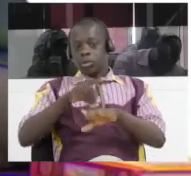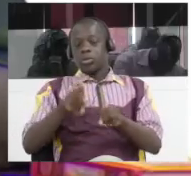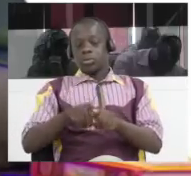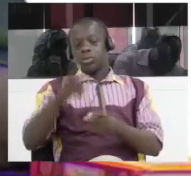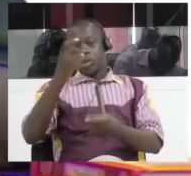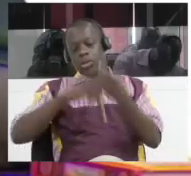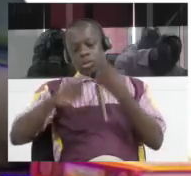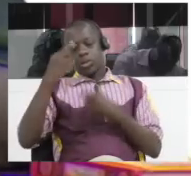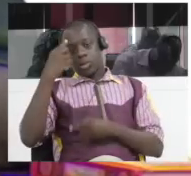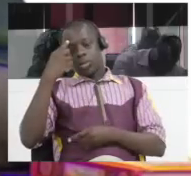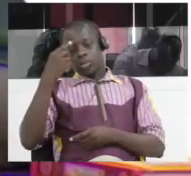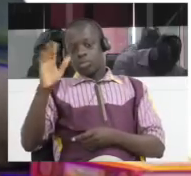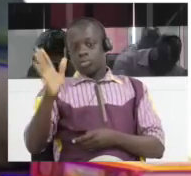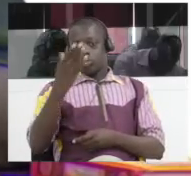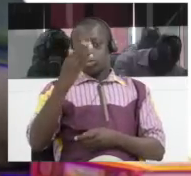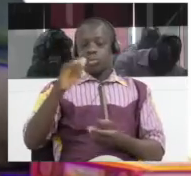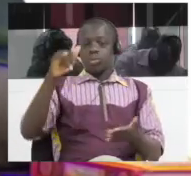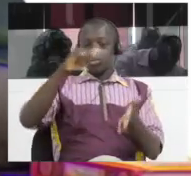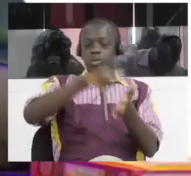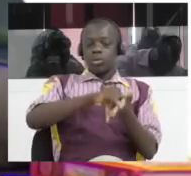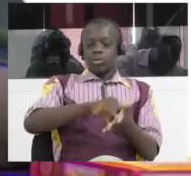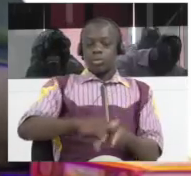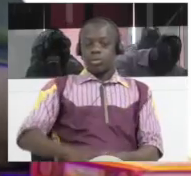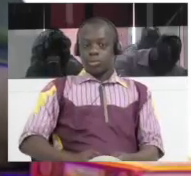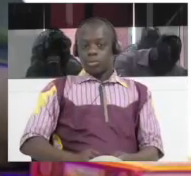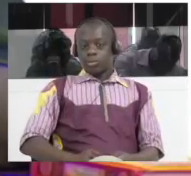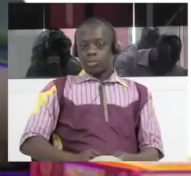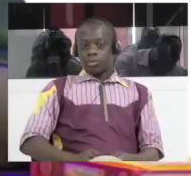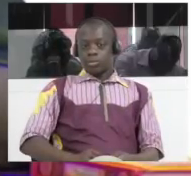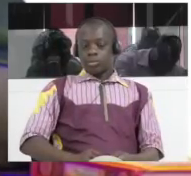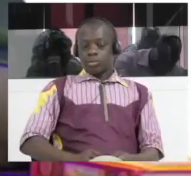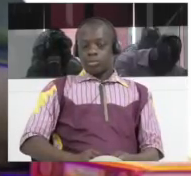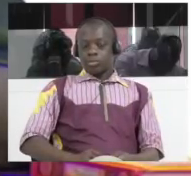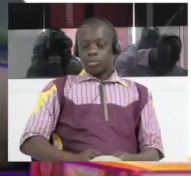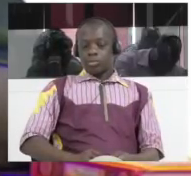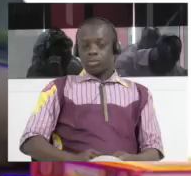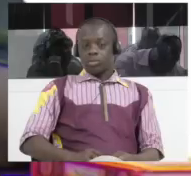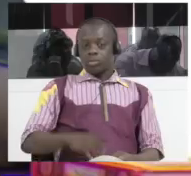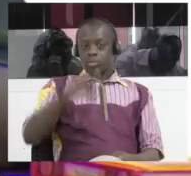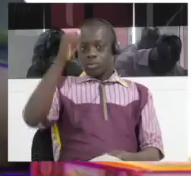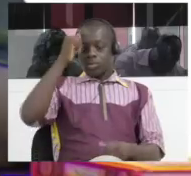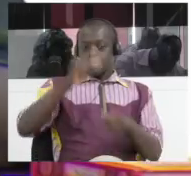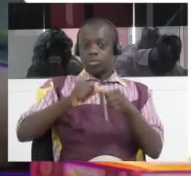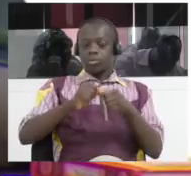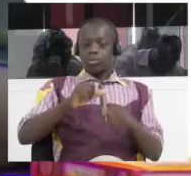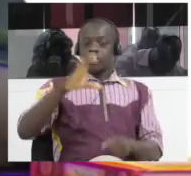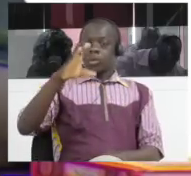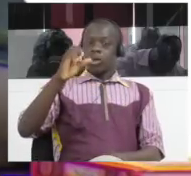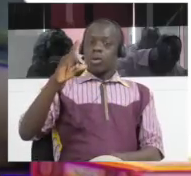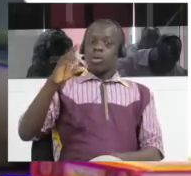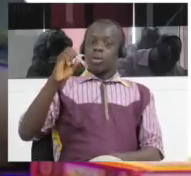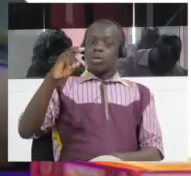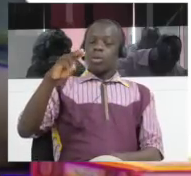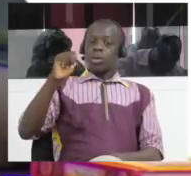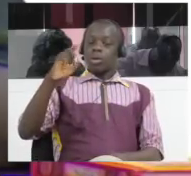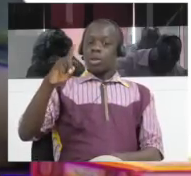We decided against going to Yundum again. And then we remembered that the colonels, Colonel